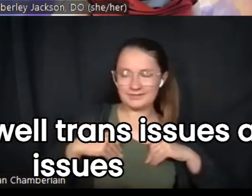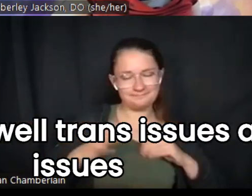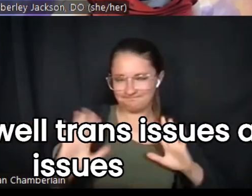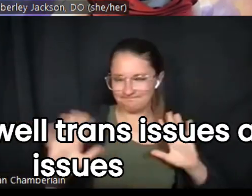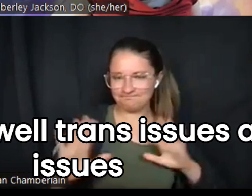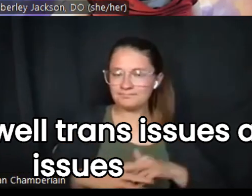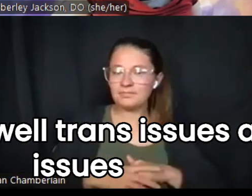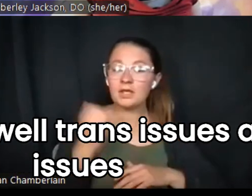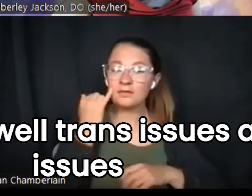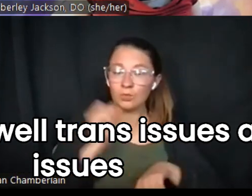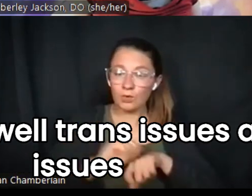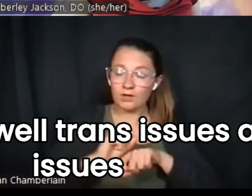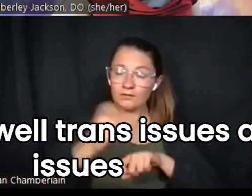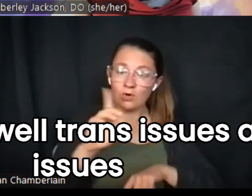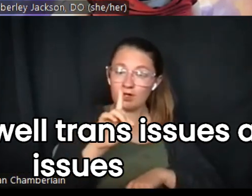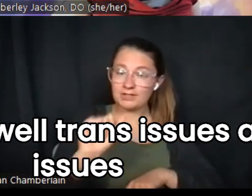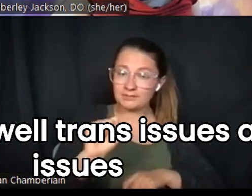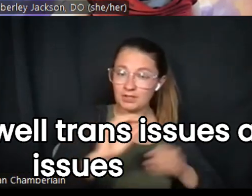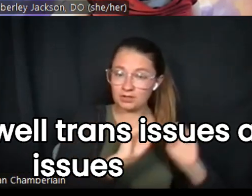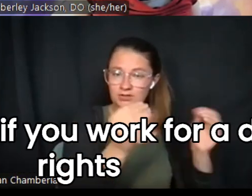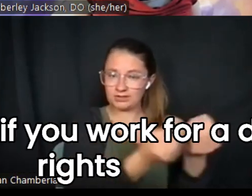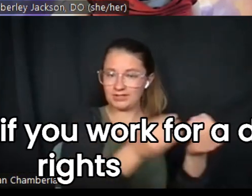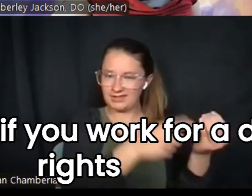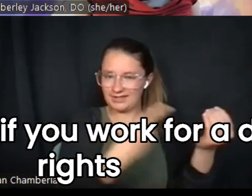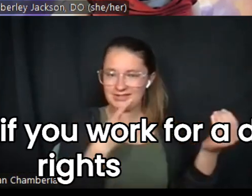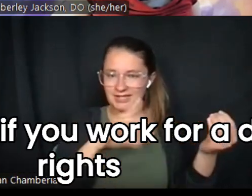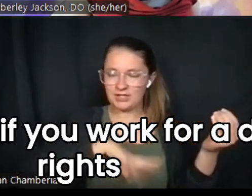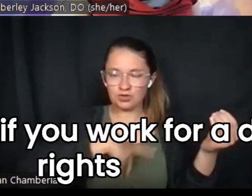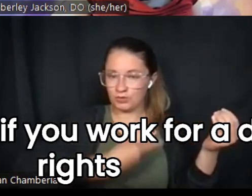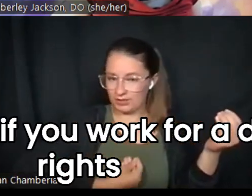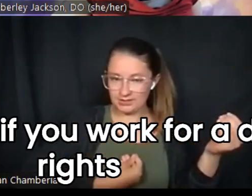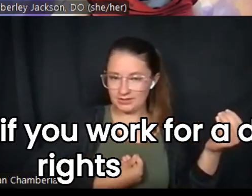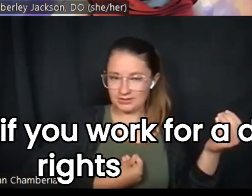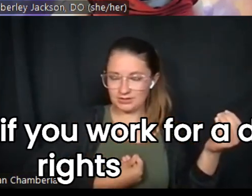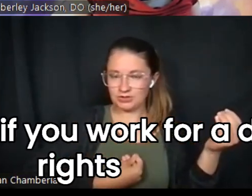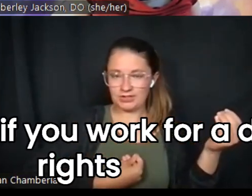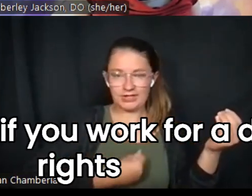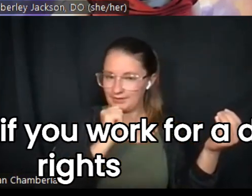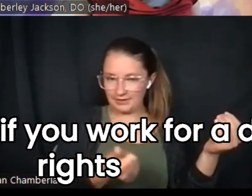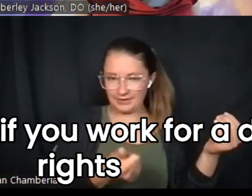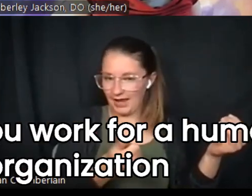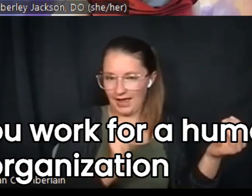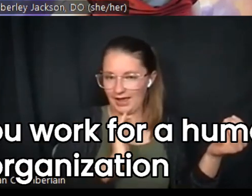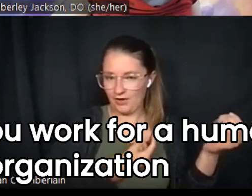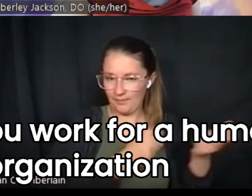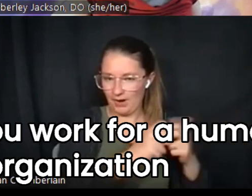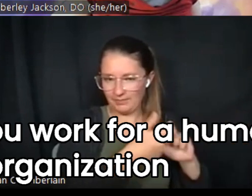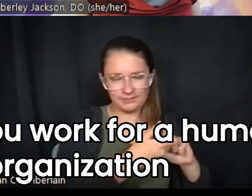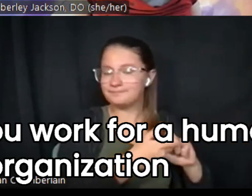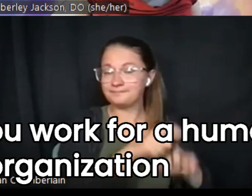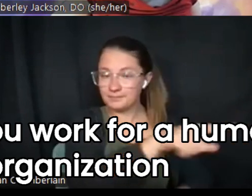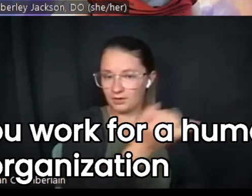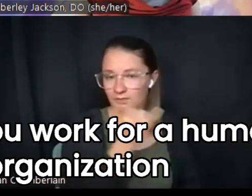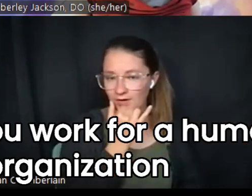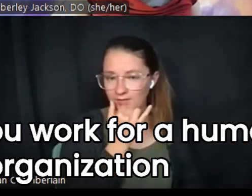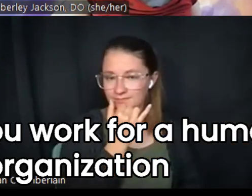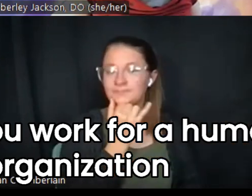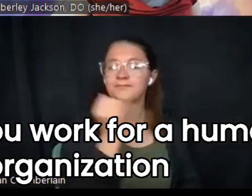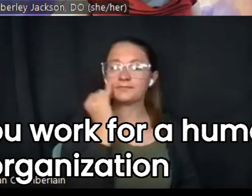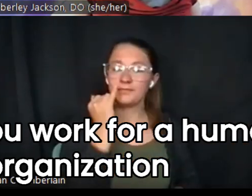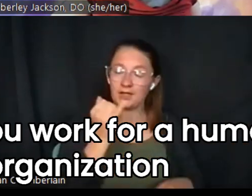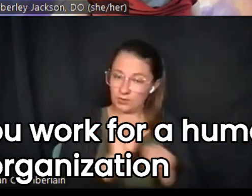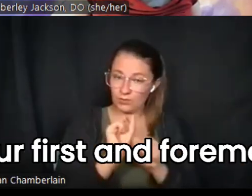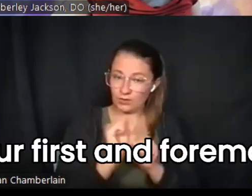they're saying, well, trans issues aren't our issues, they're wrong. If you work for a disability rights organization, you work for a human